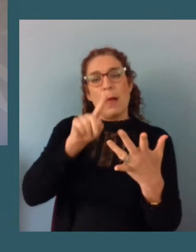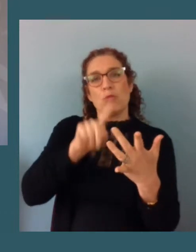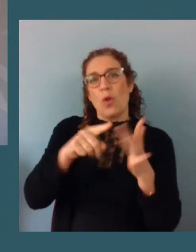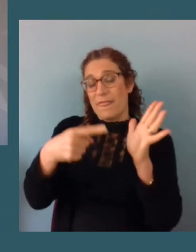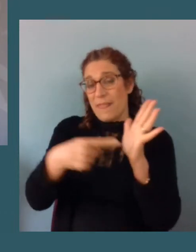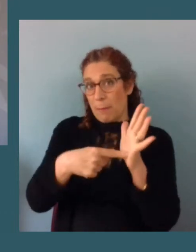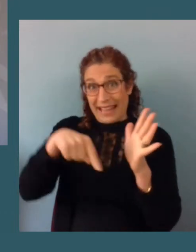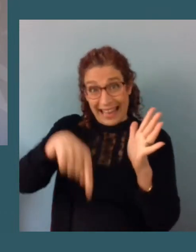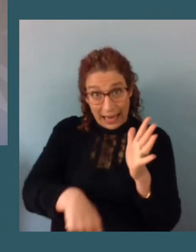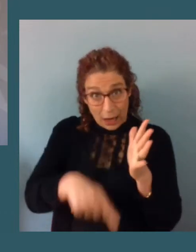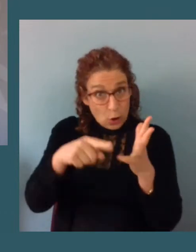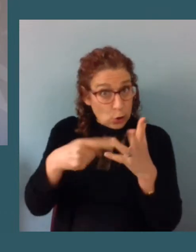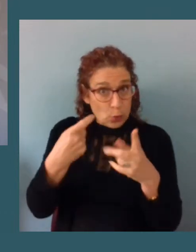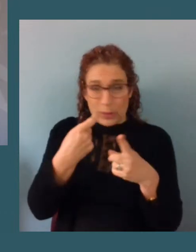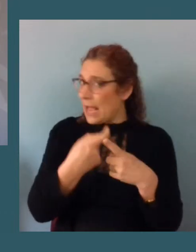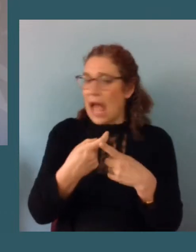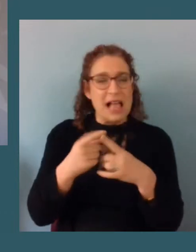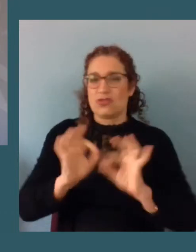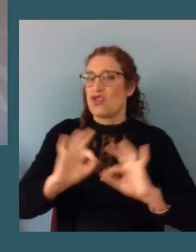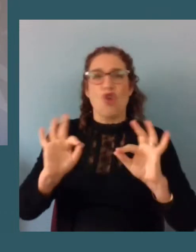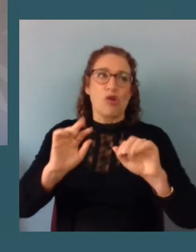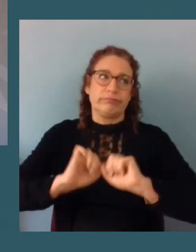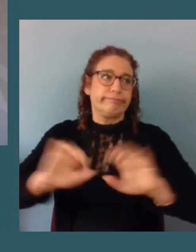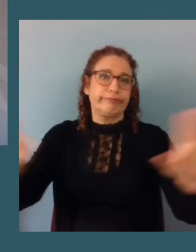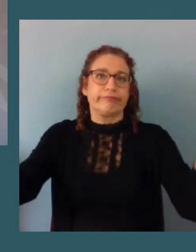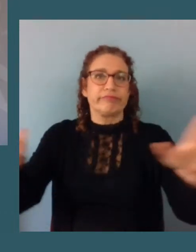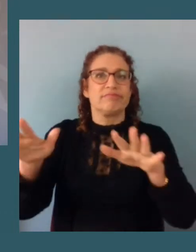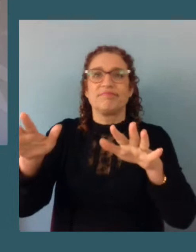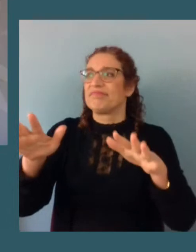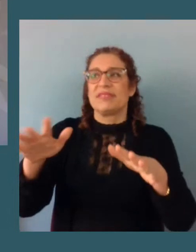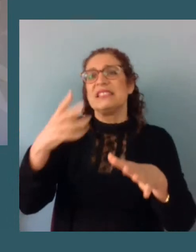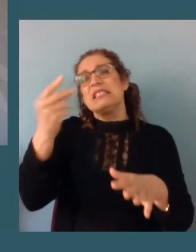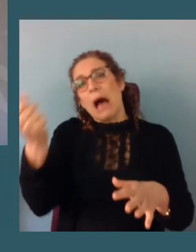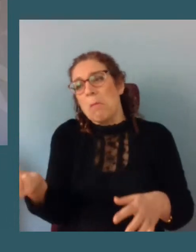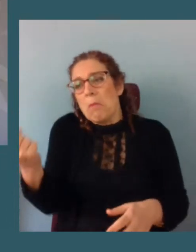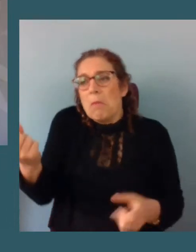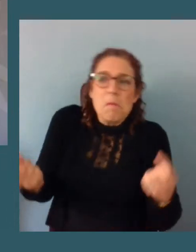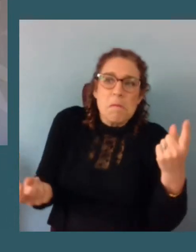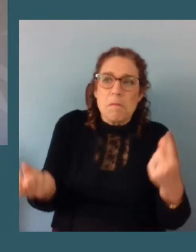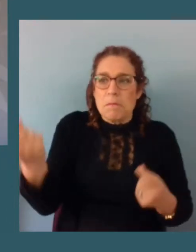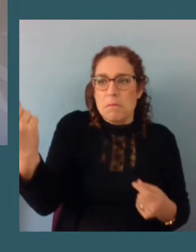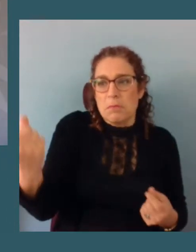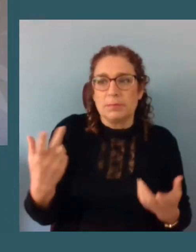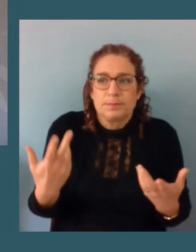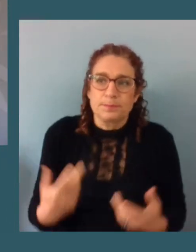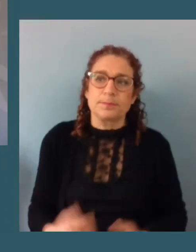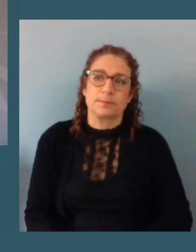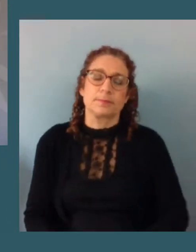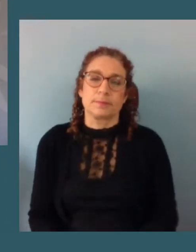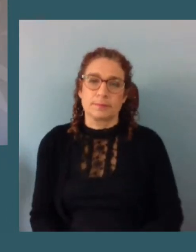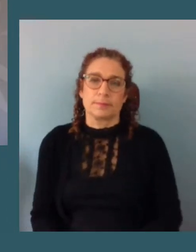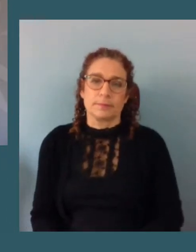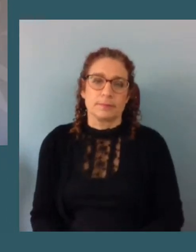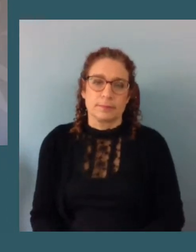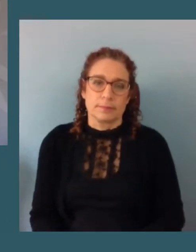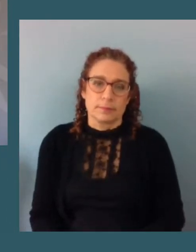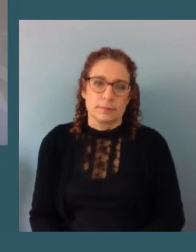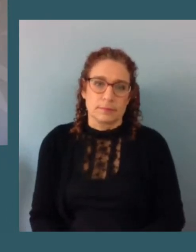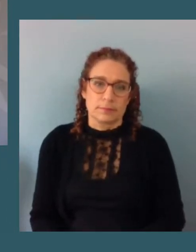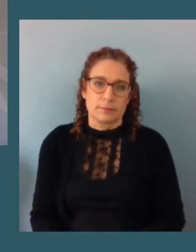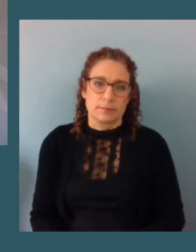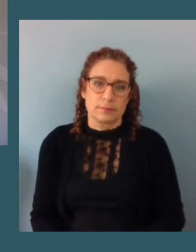not a prevalent standard treatment modality in peanut allergic infants.